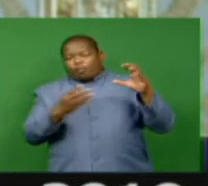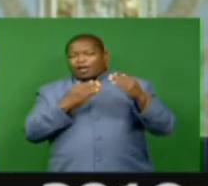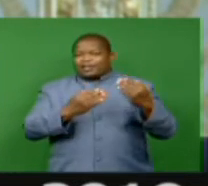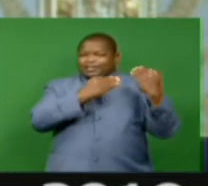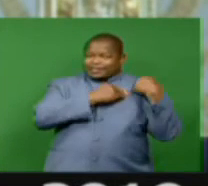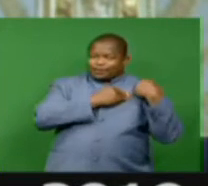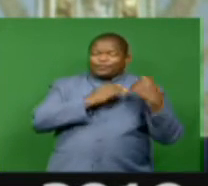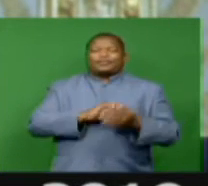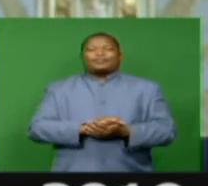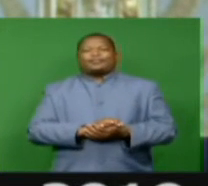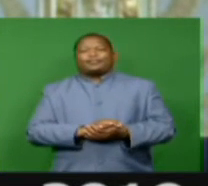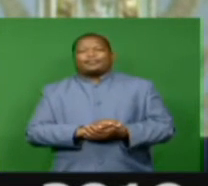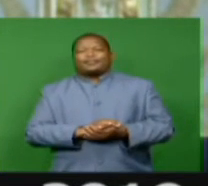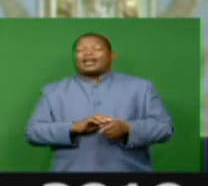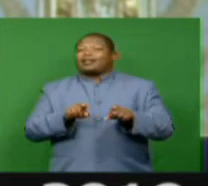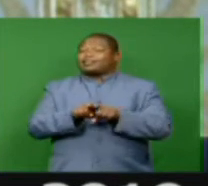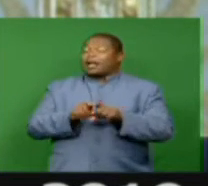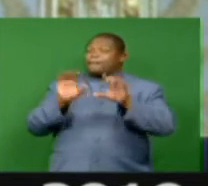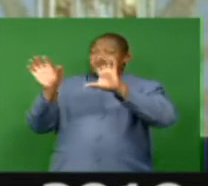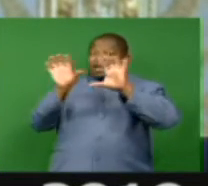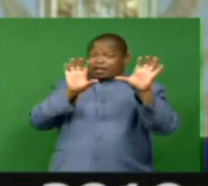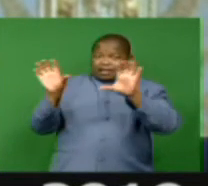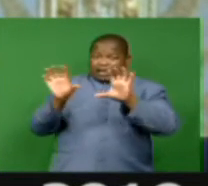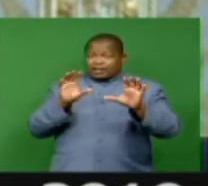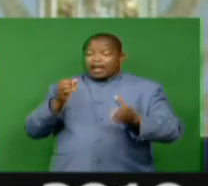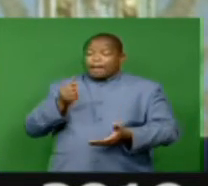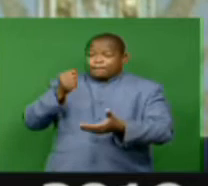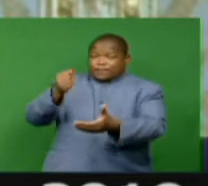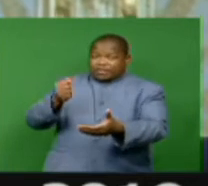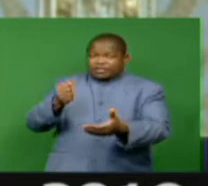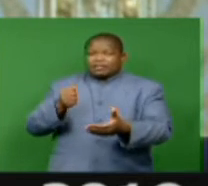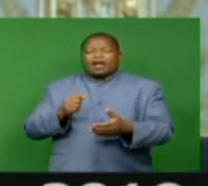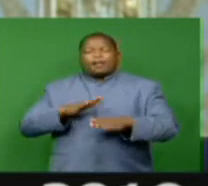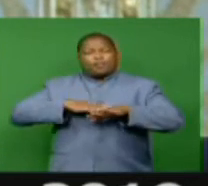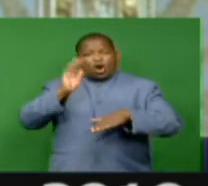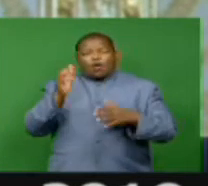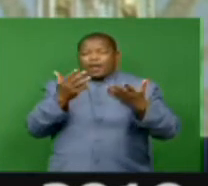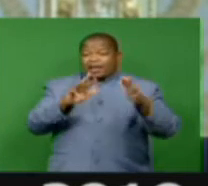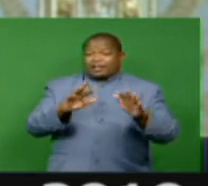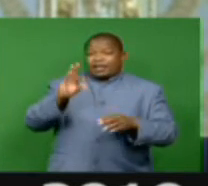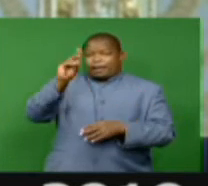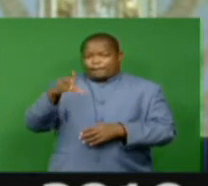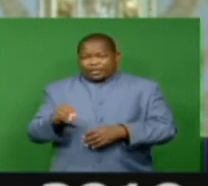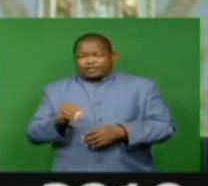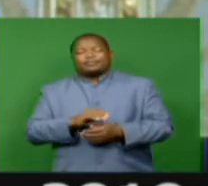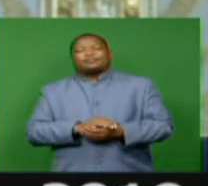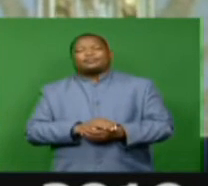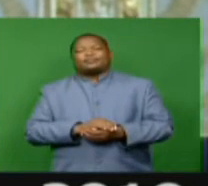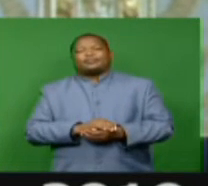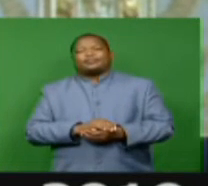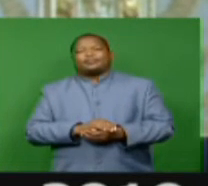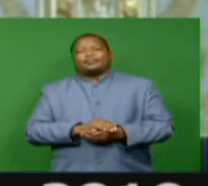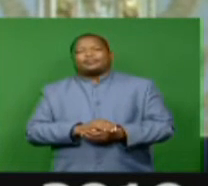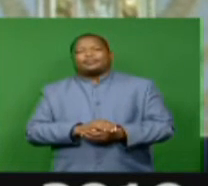market capitalization value of the top 70 digital platform companies.